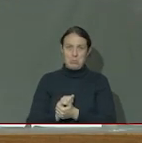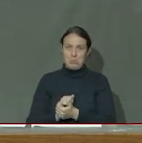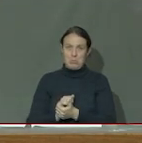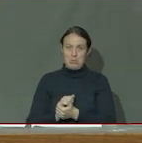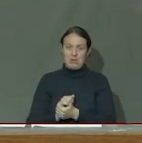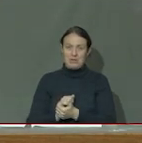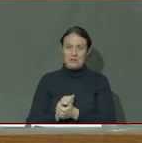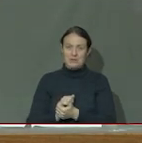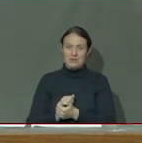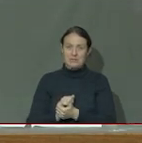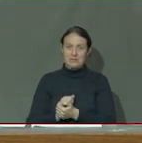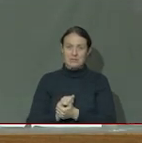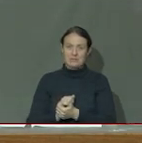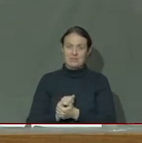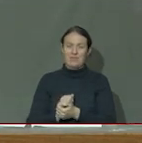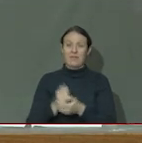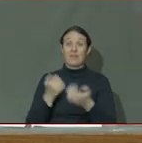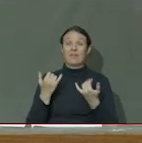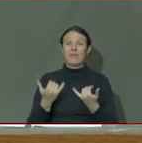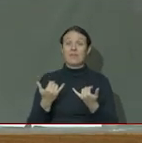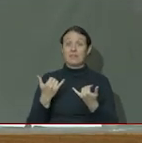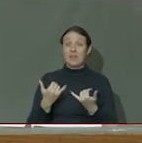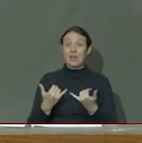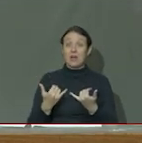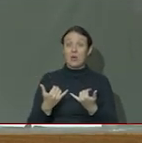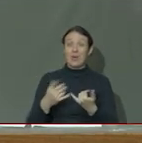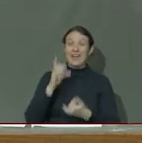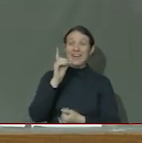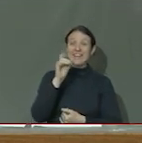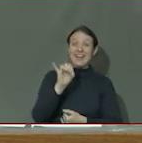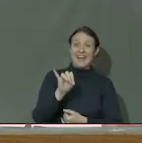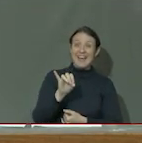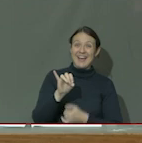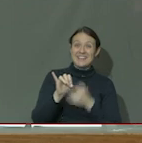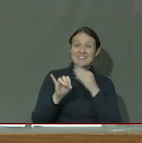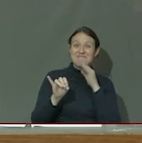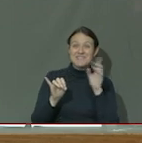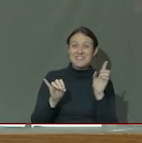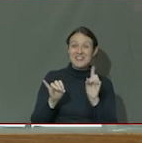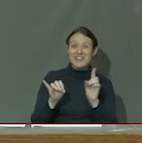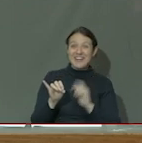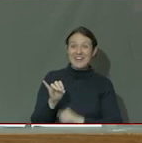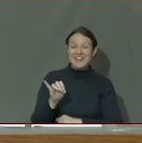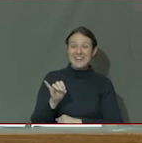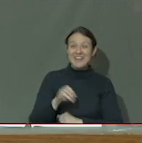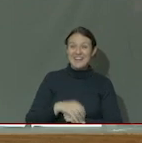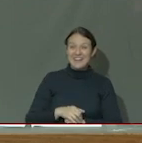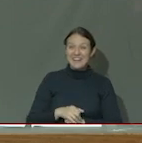right. So what do we mean by dihybrid?